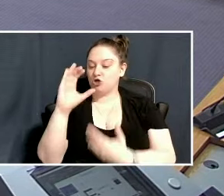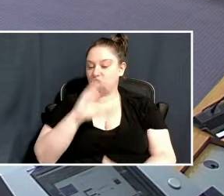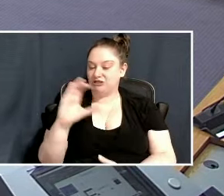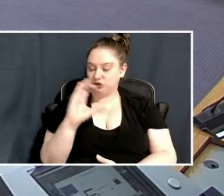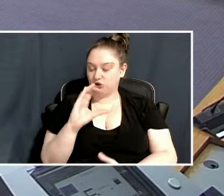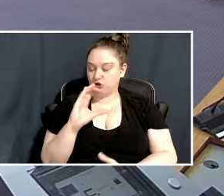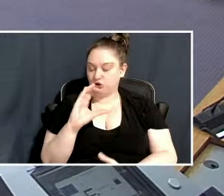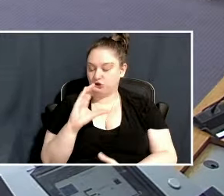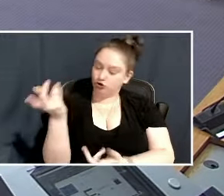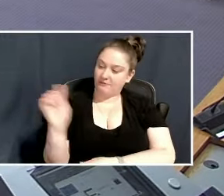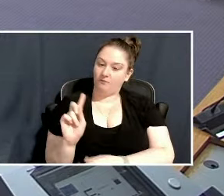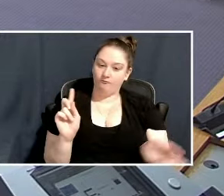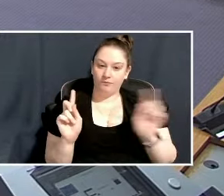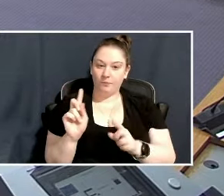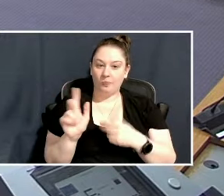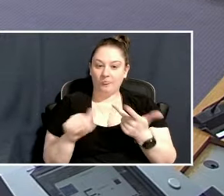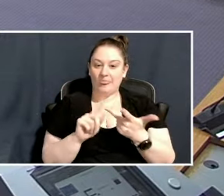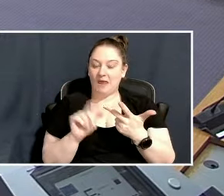And Albertina Kerr.